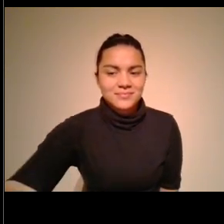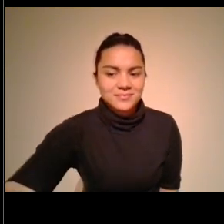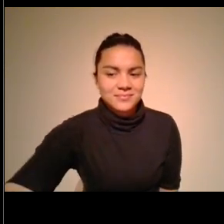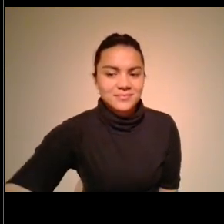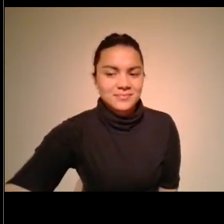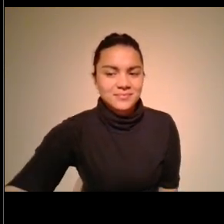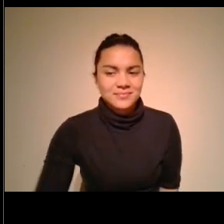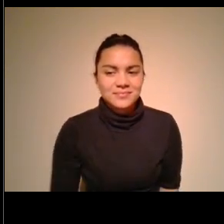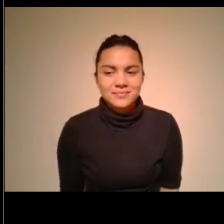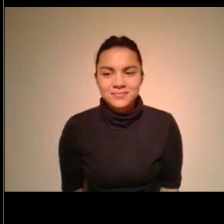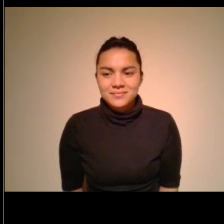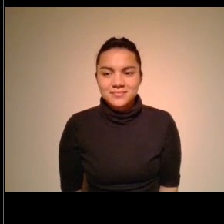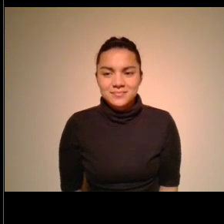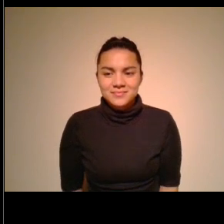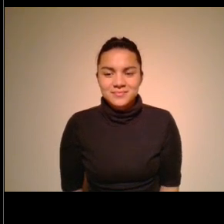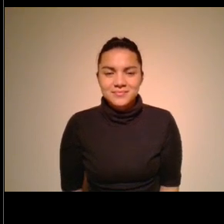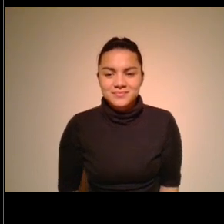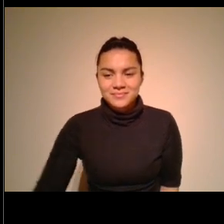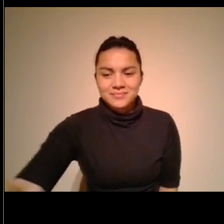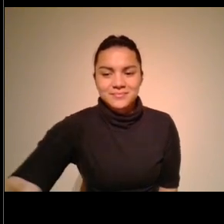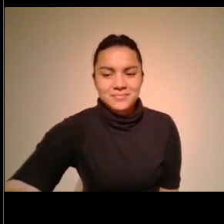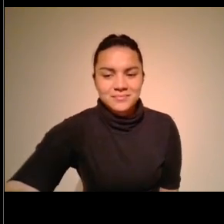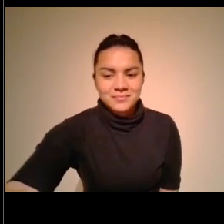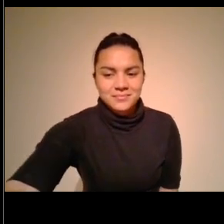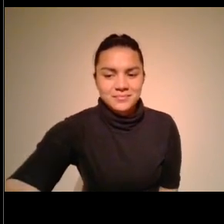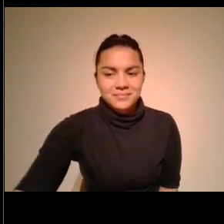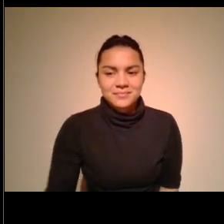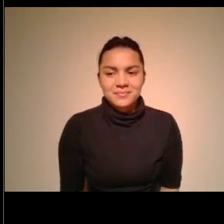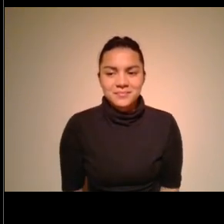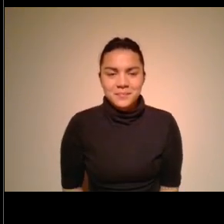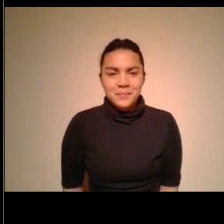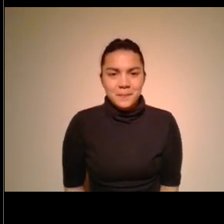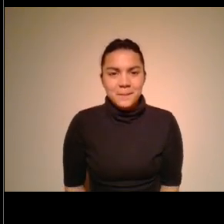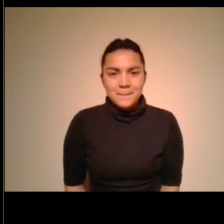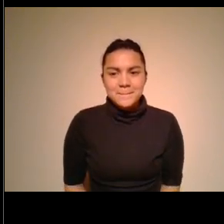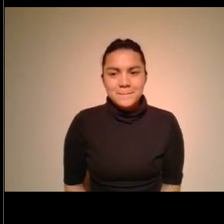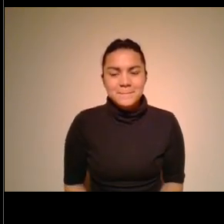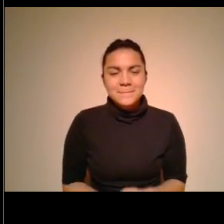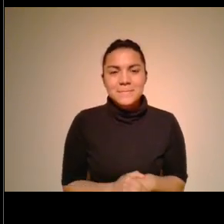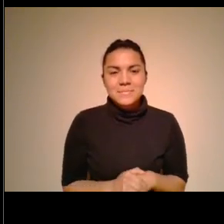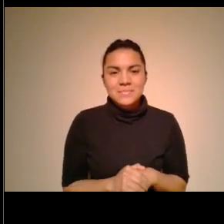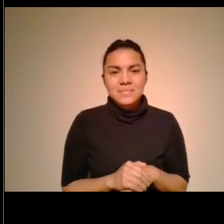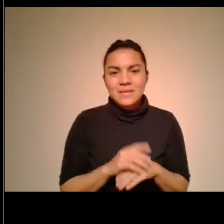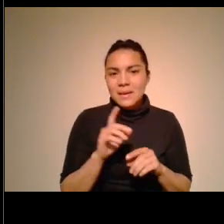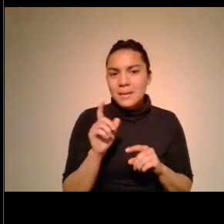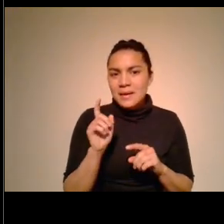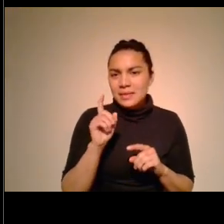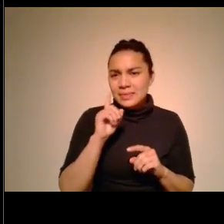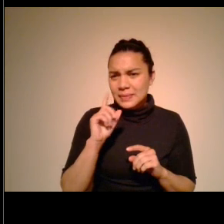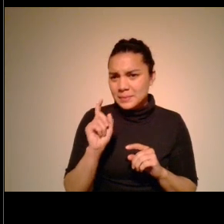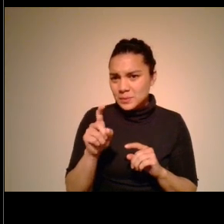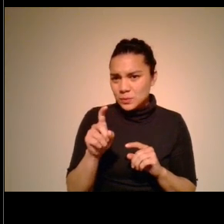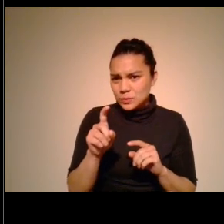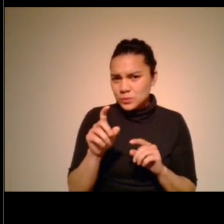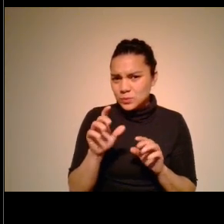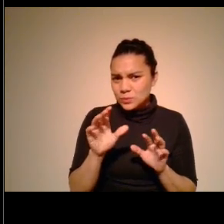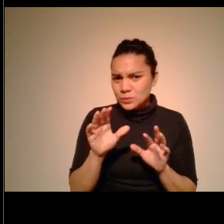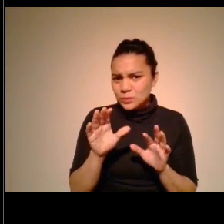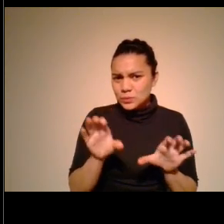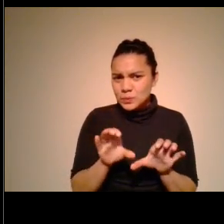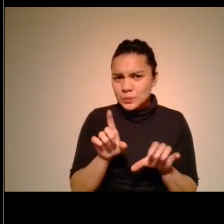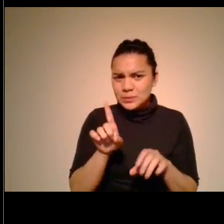Ooh, I think I'm supposed to just take over now, but I have to get the